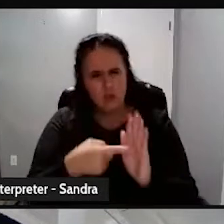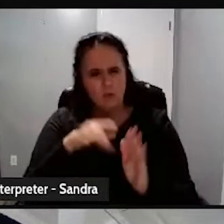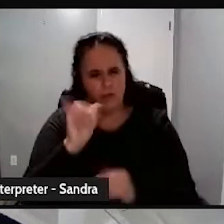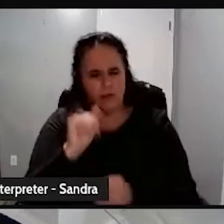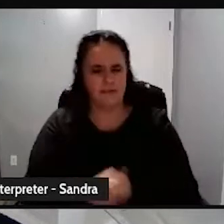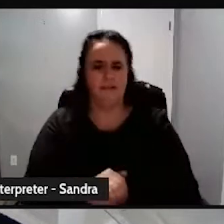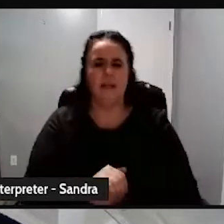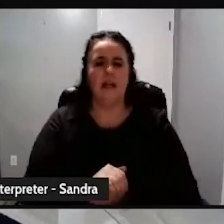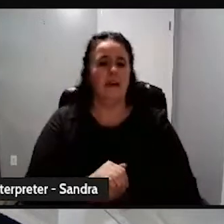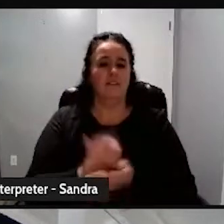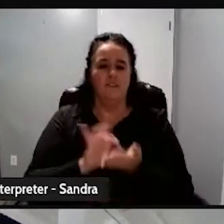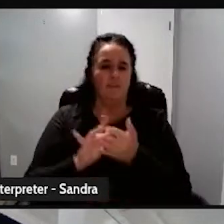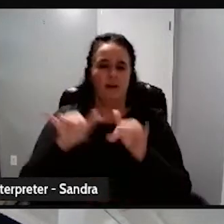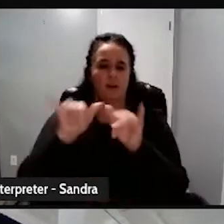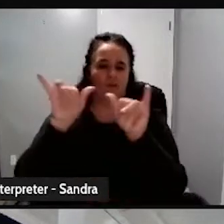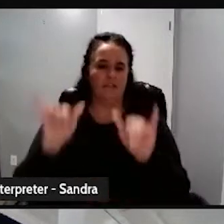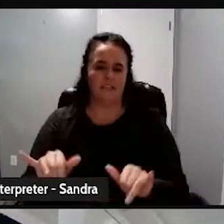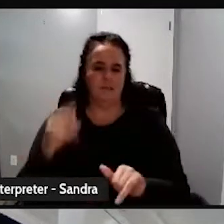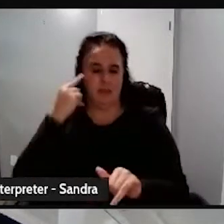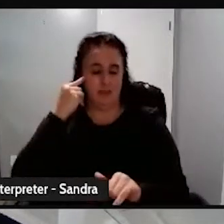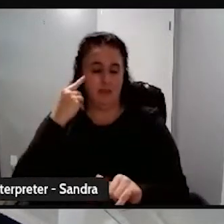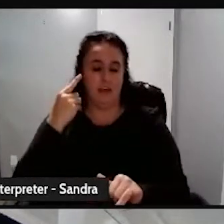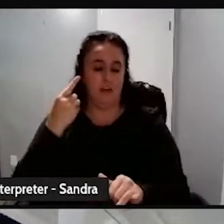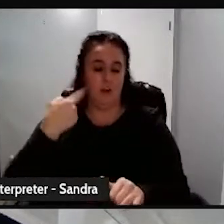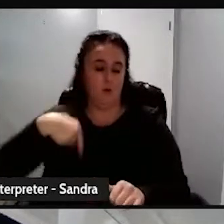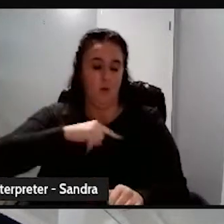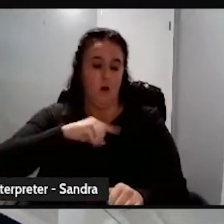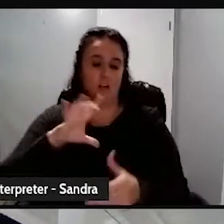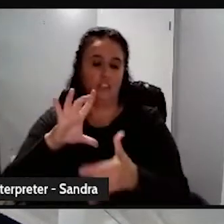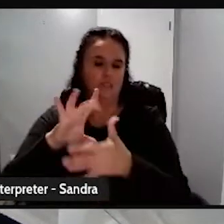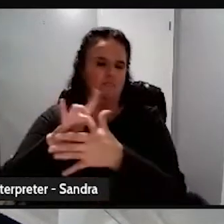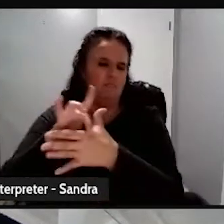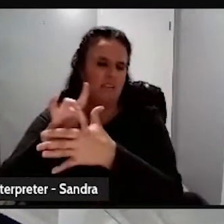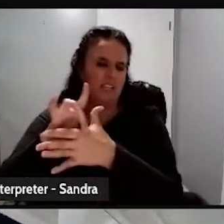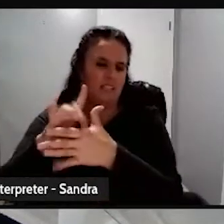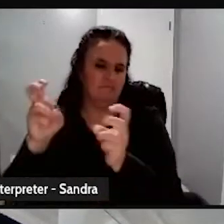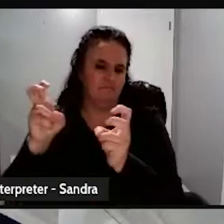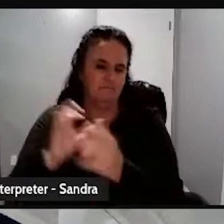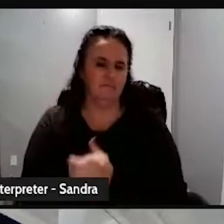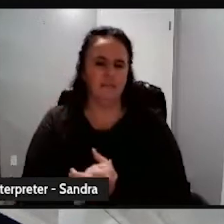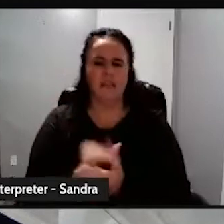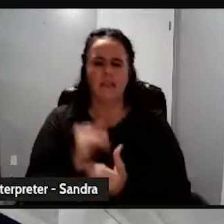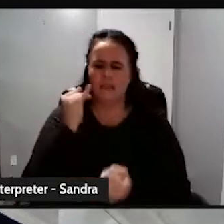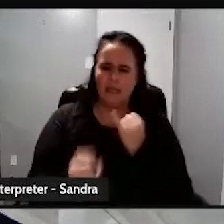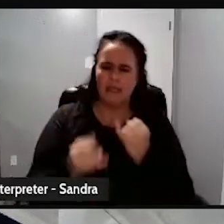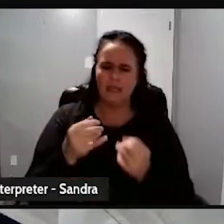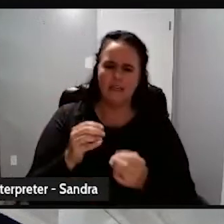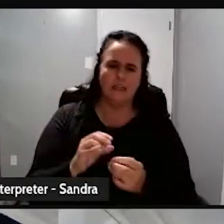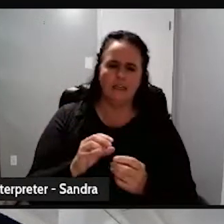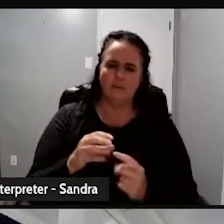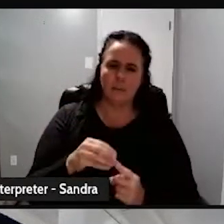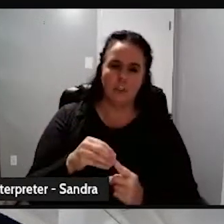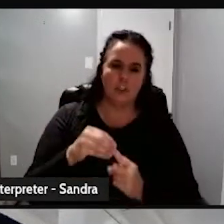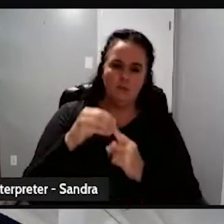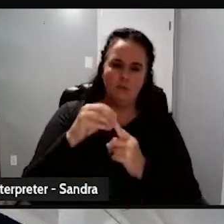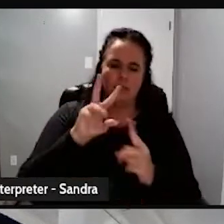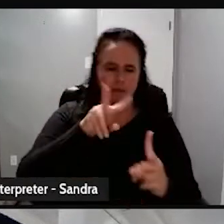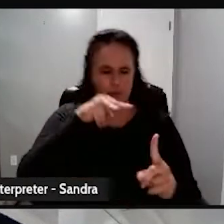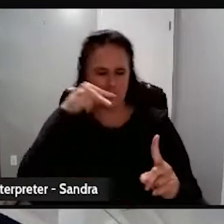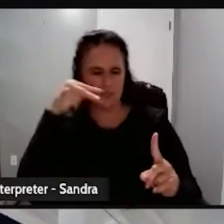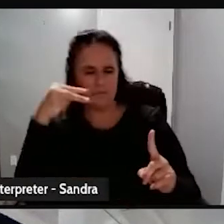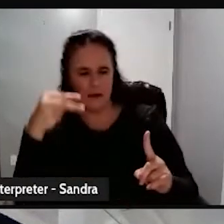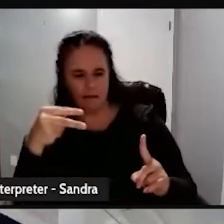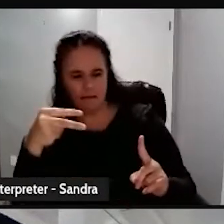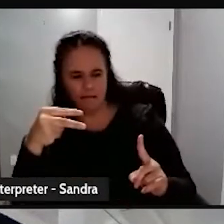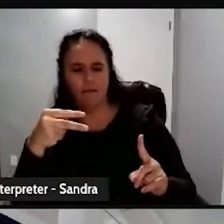medical system experiments on. In the end, it is the unique, distinct perspective that gives us